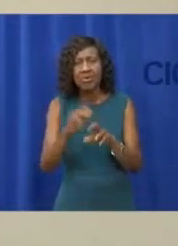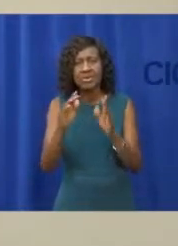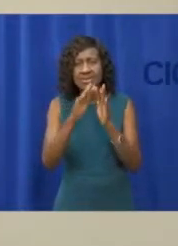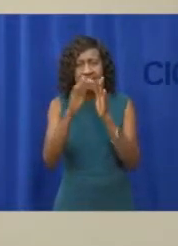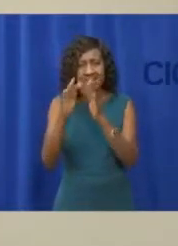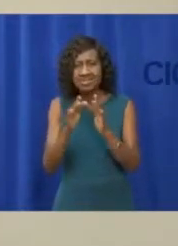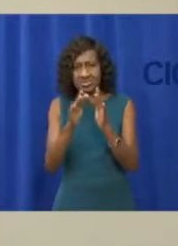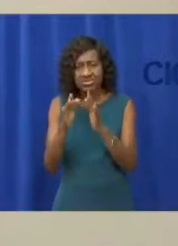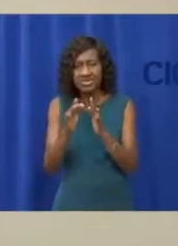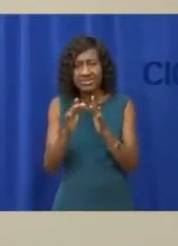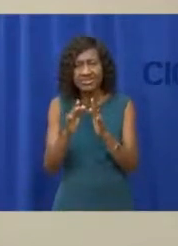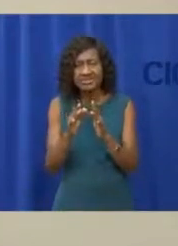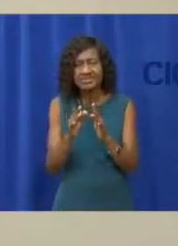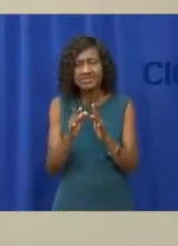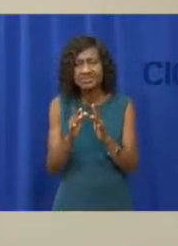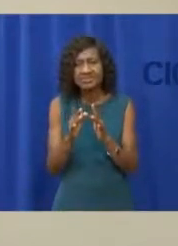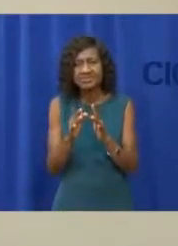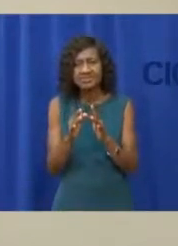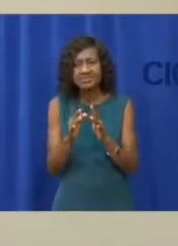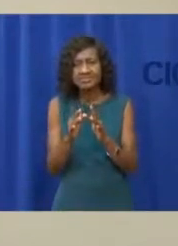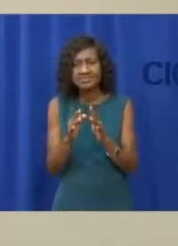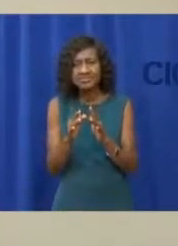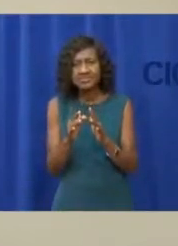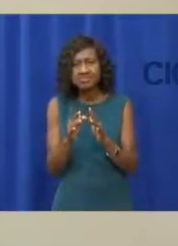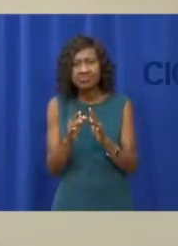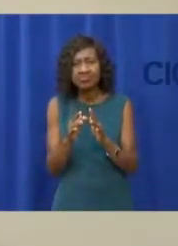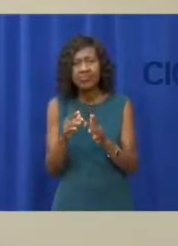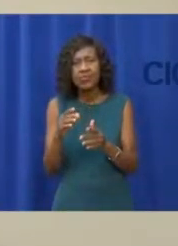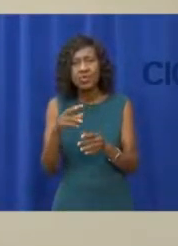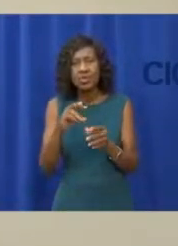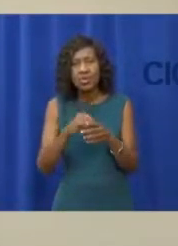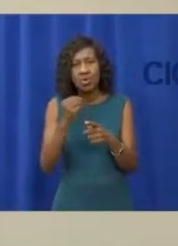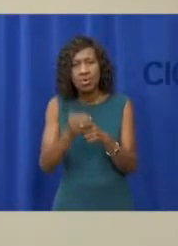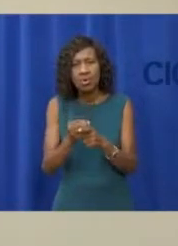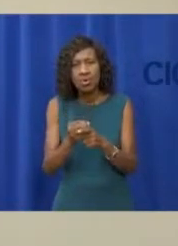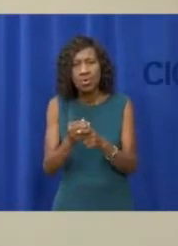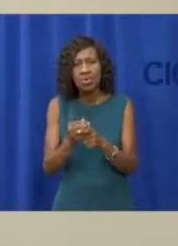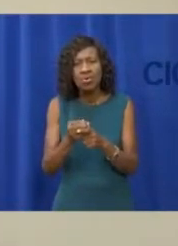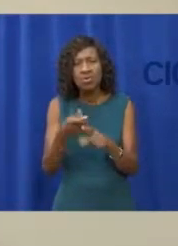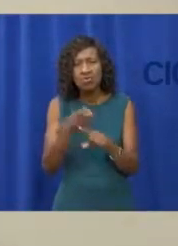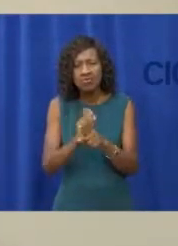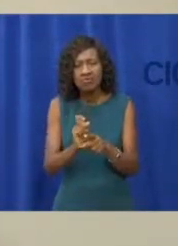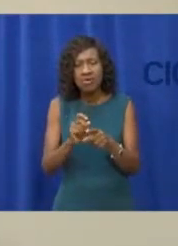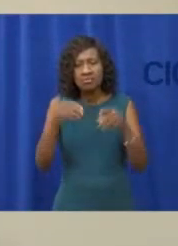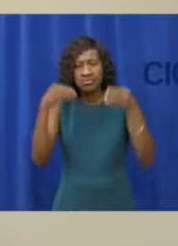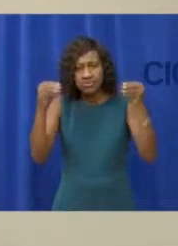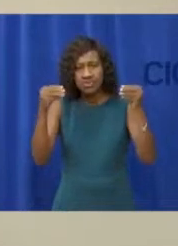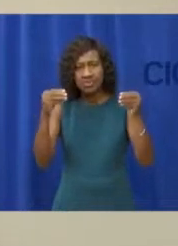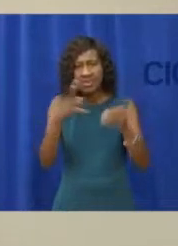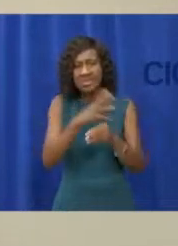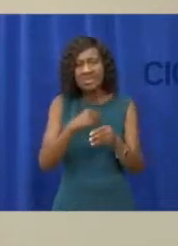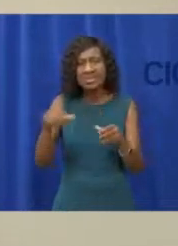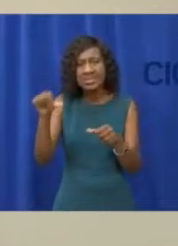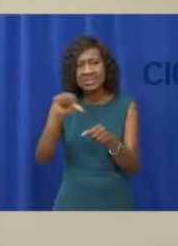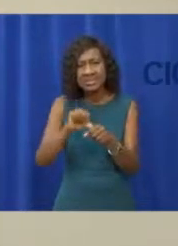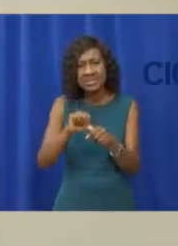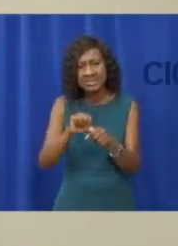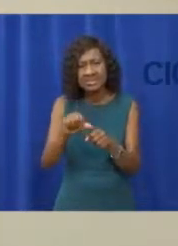www.mcays.gov.ky. Alternatively, forms can be collected from various supermarkets and gas stations in Grand Cayman and Cayman